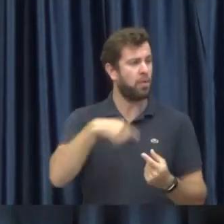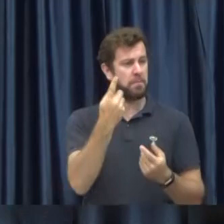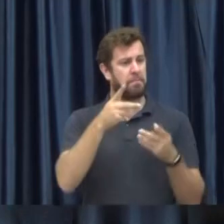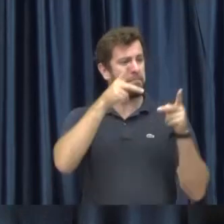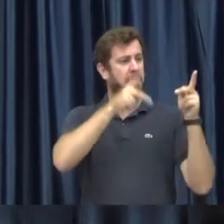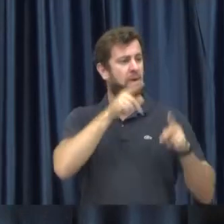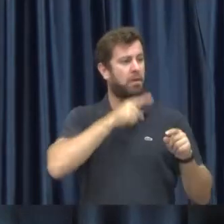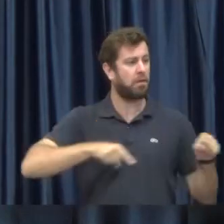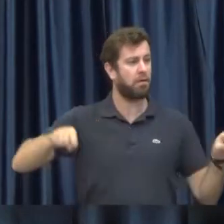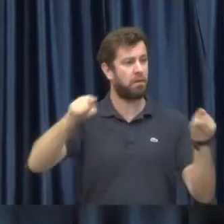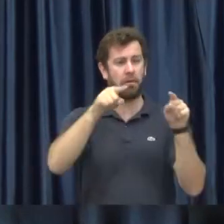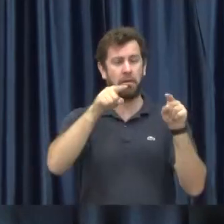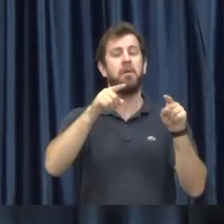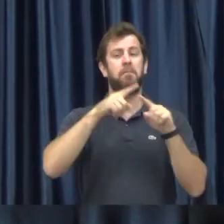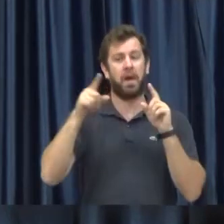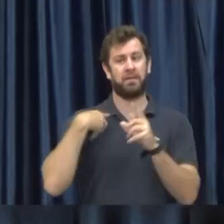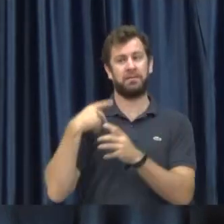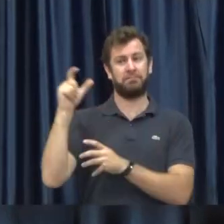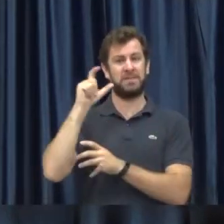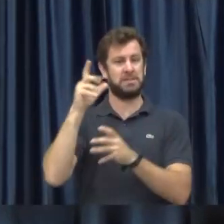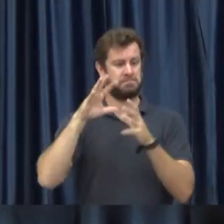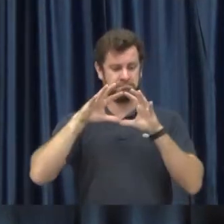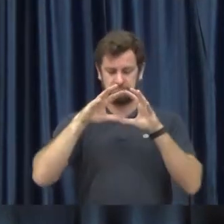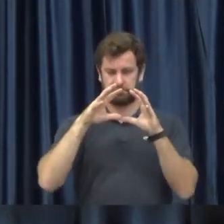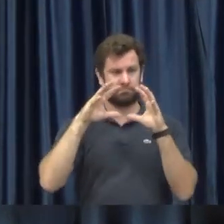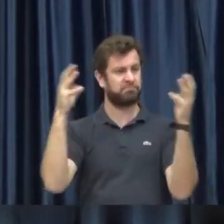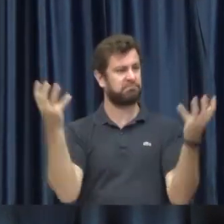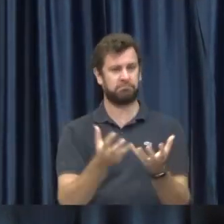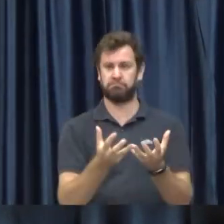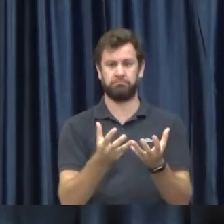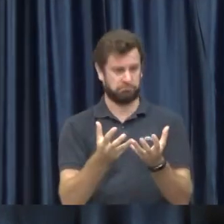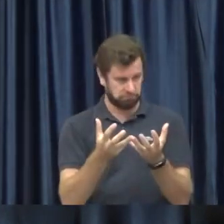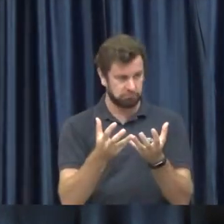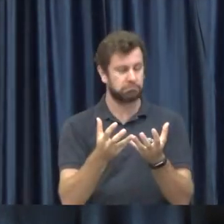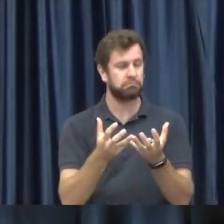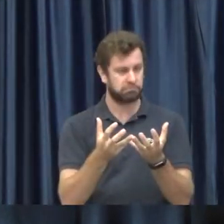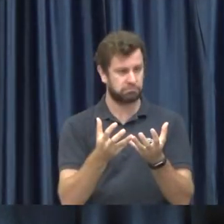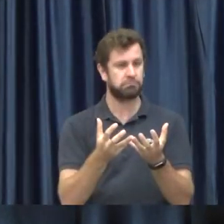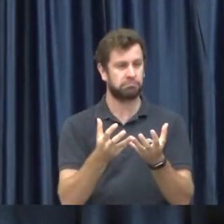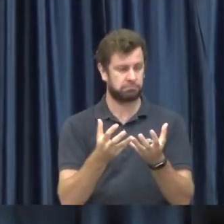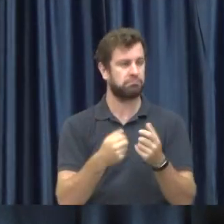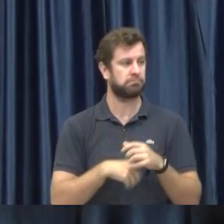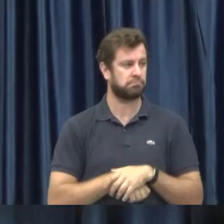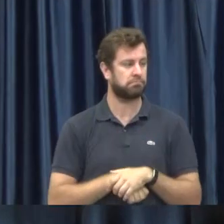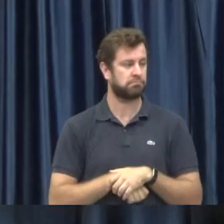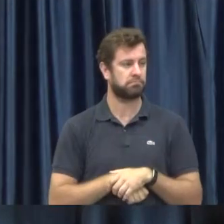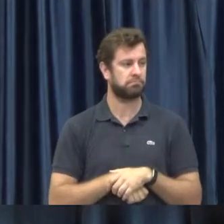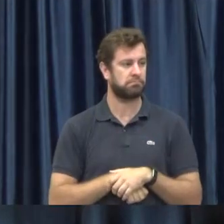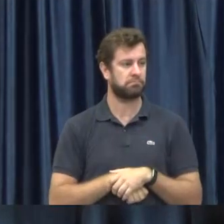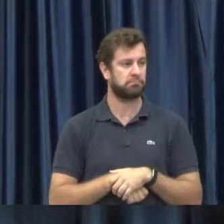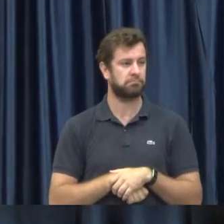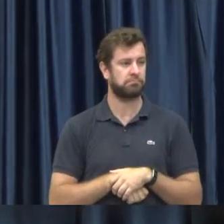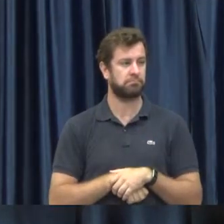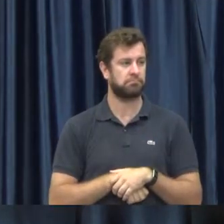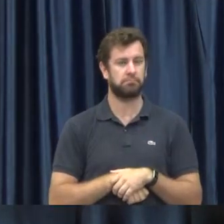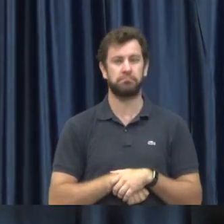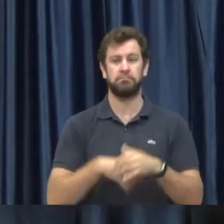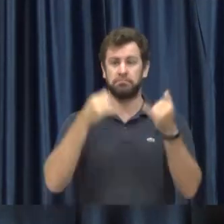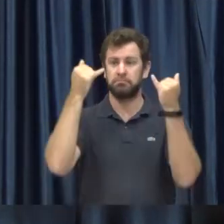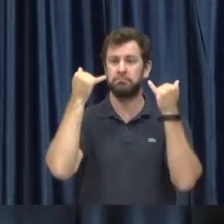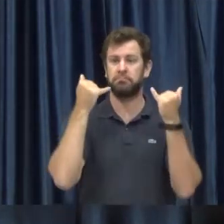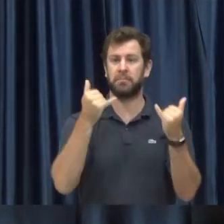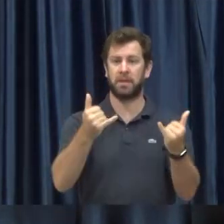the Muslim nation as a whole. And especially now, in this